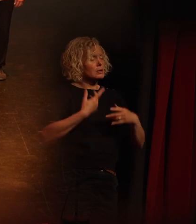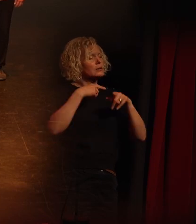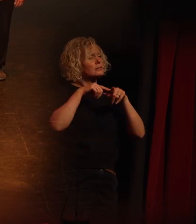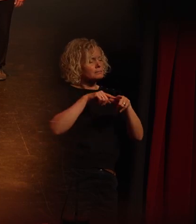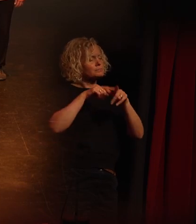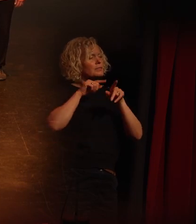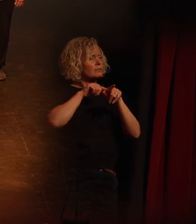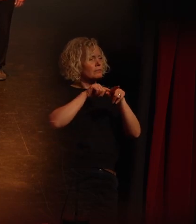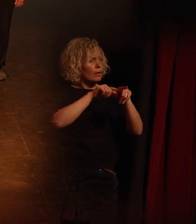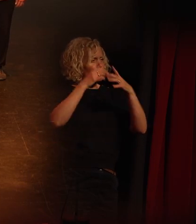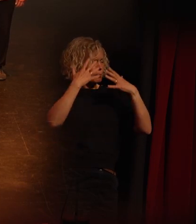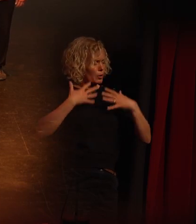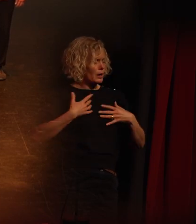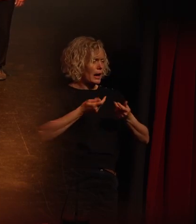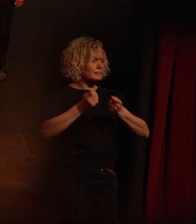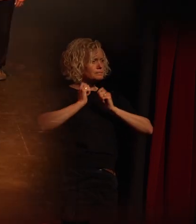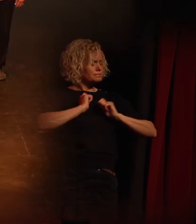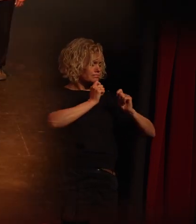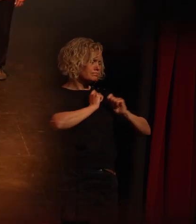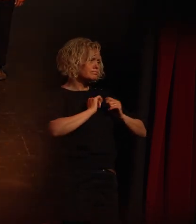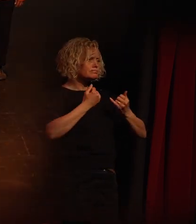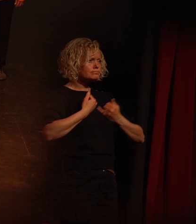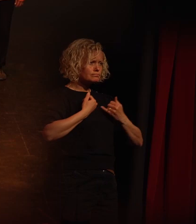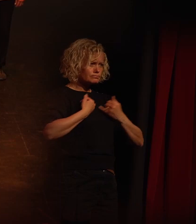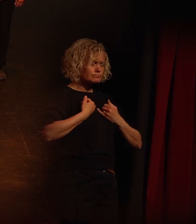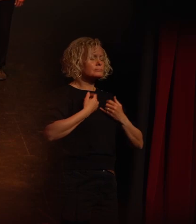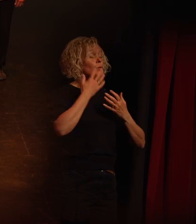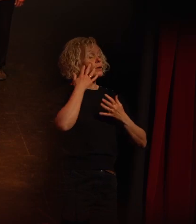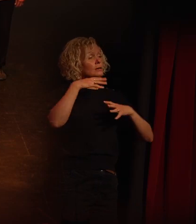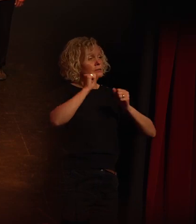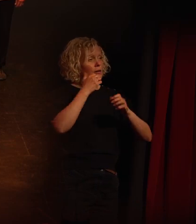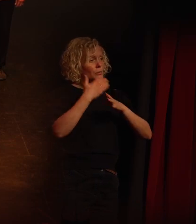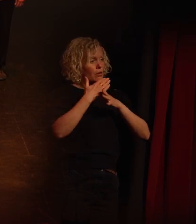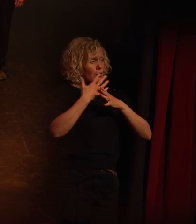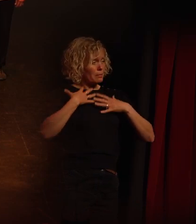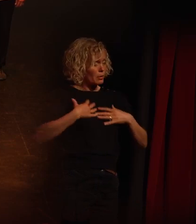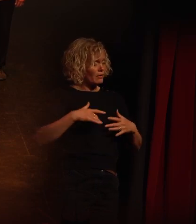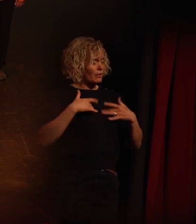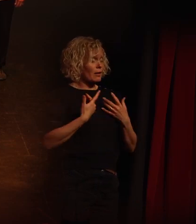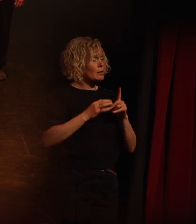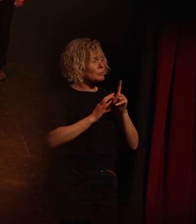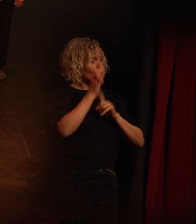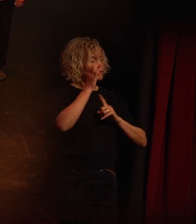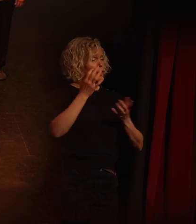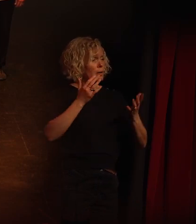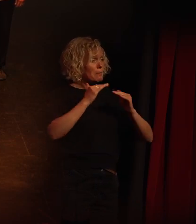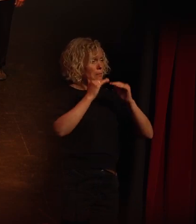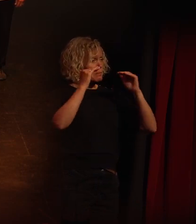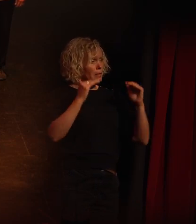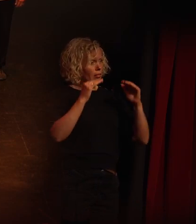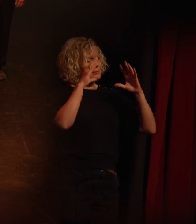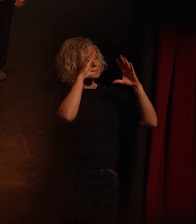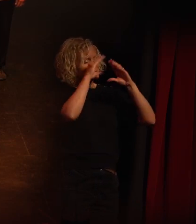can address the body's injuries. When it is working, your body improves, your balance gets better, you sleep better, you